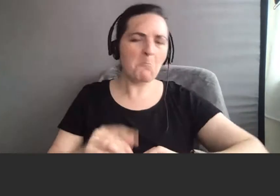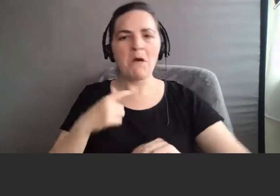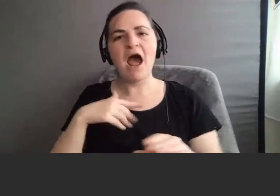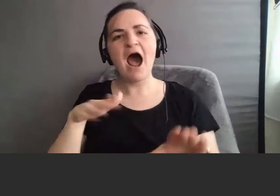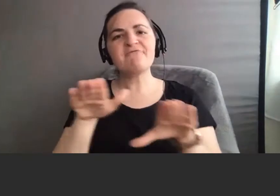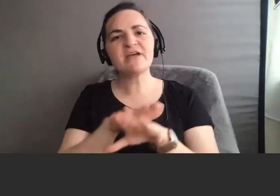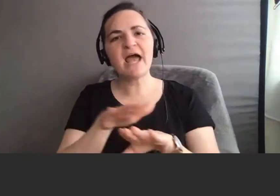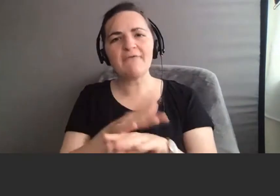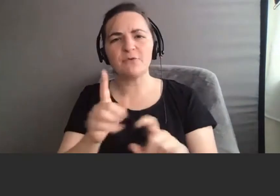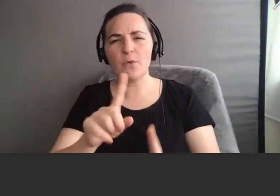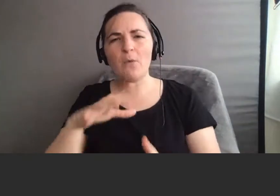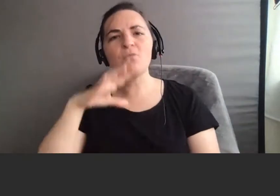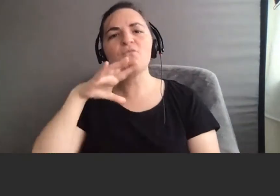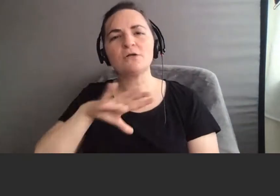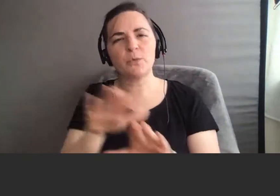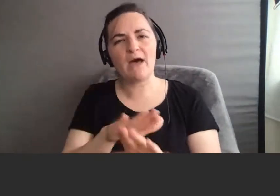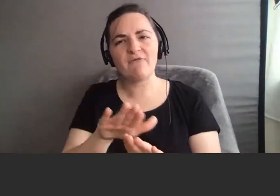to cover. I'm just going to go back